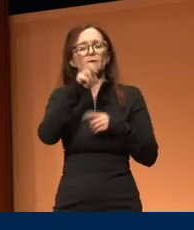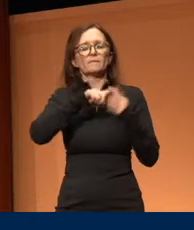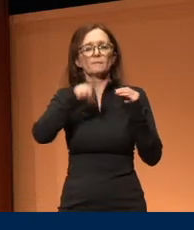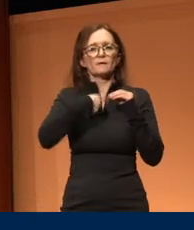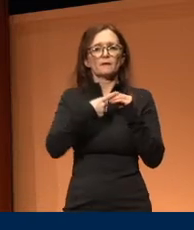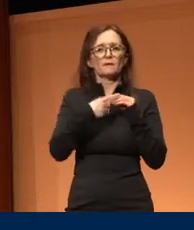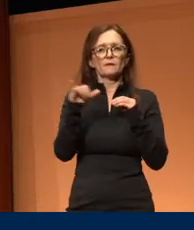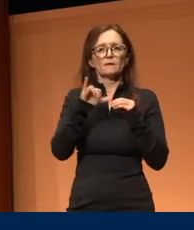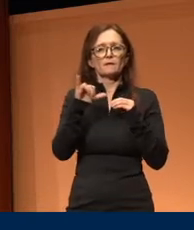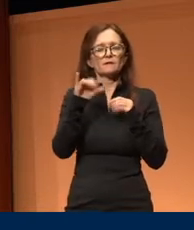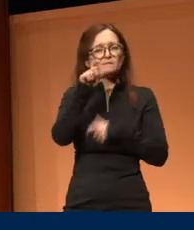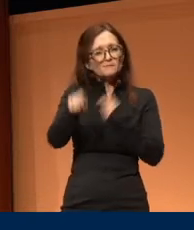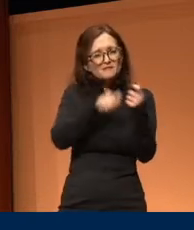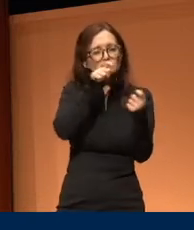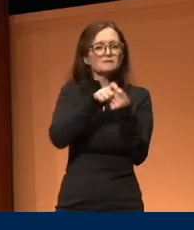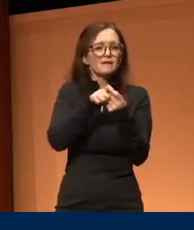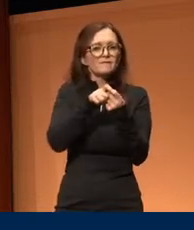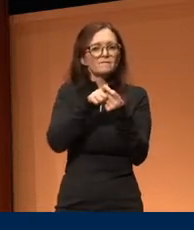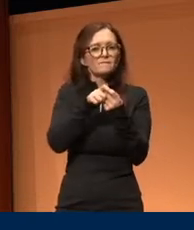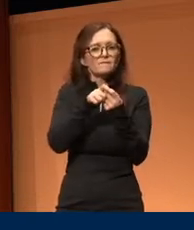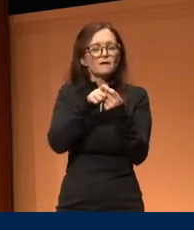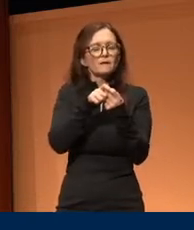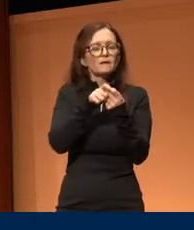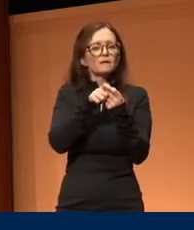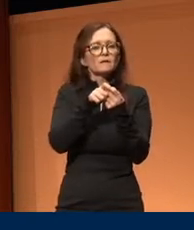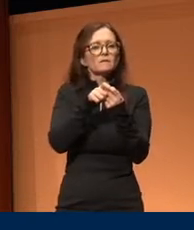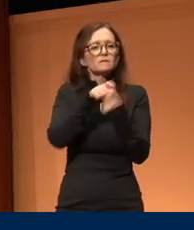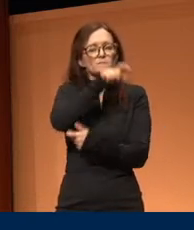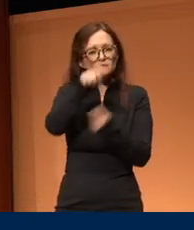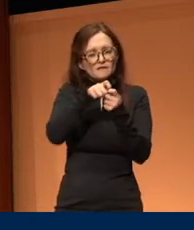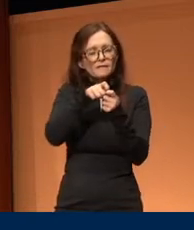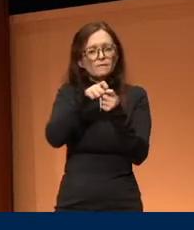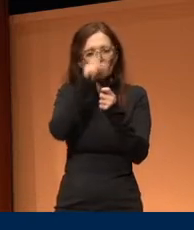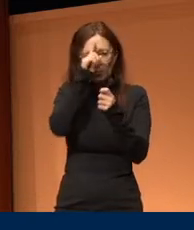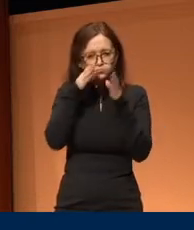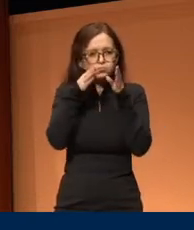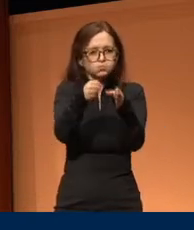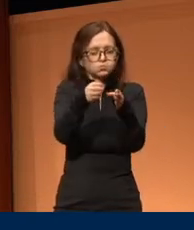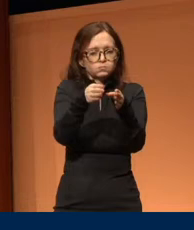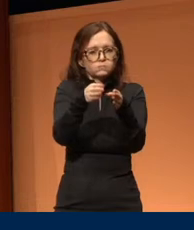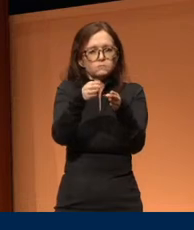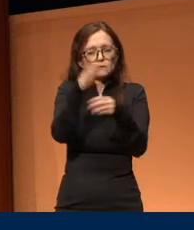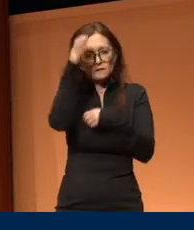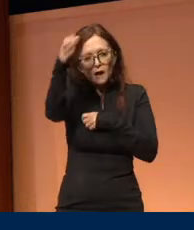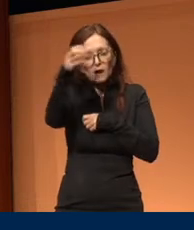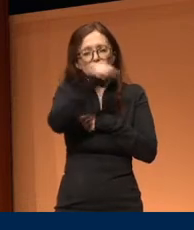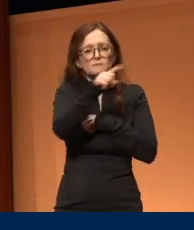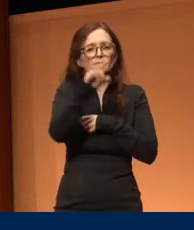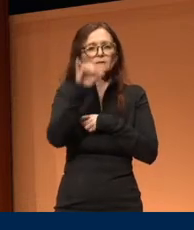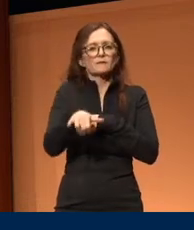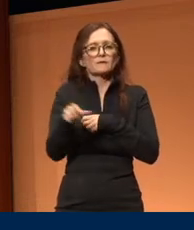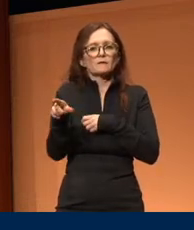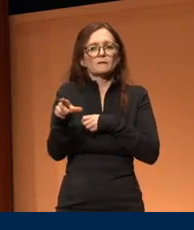to like a very specific unitary concept, or if you're allowing for a plurality of love that might